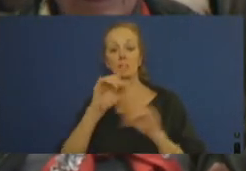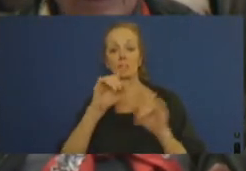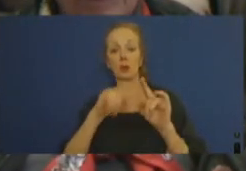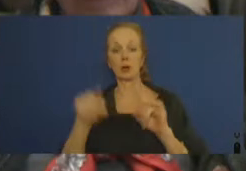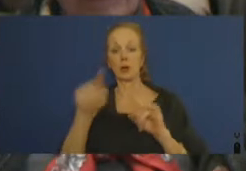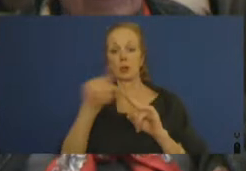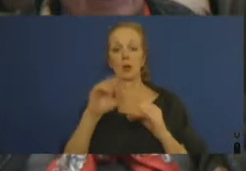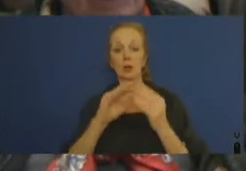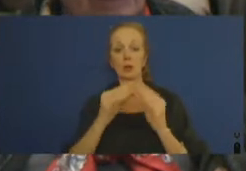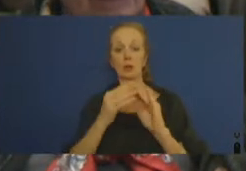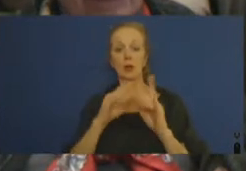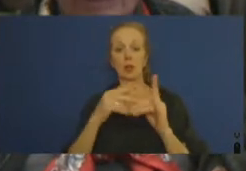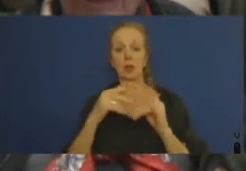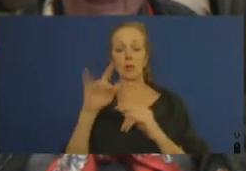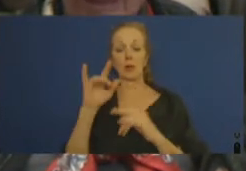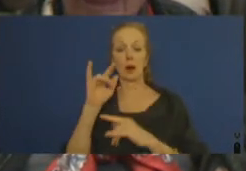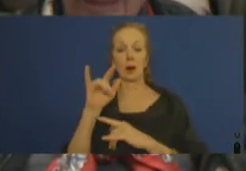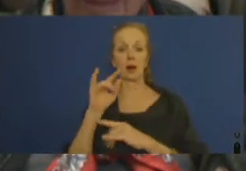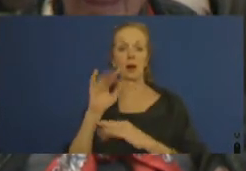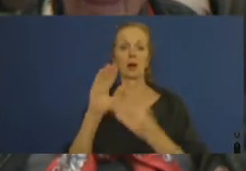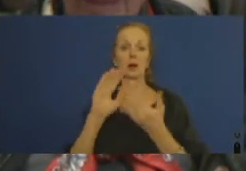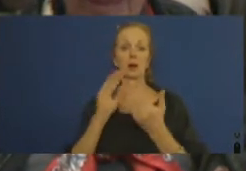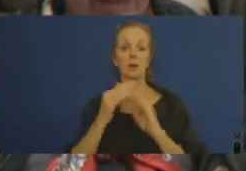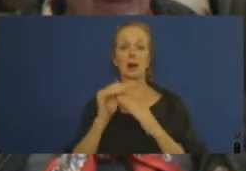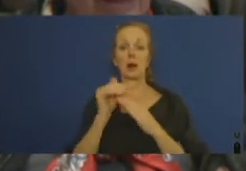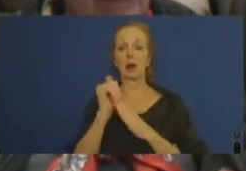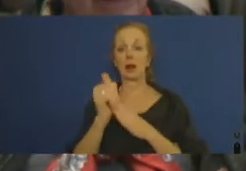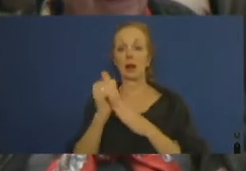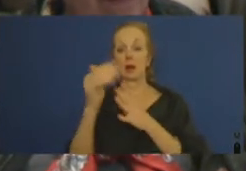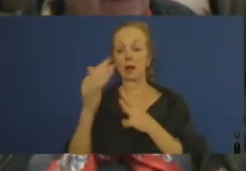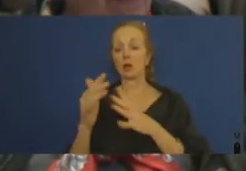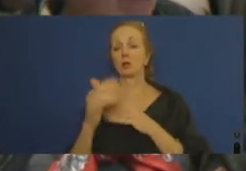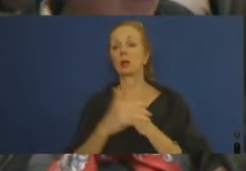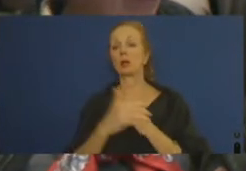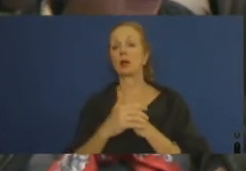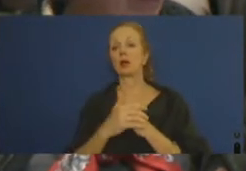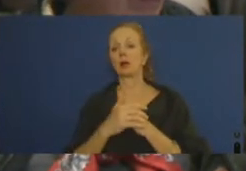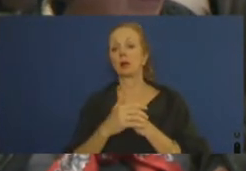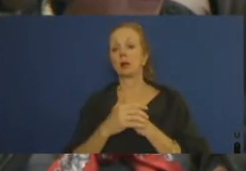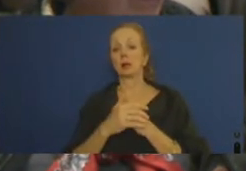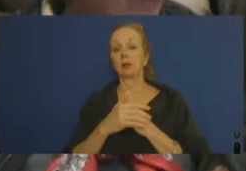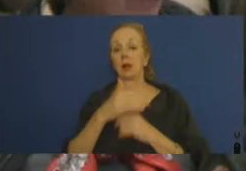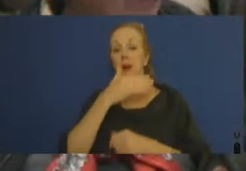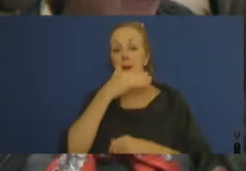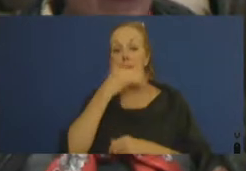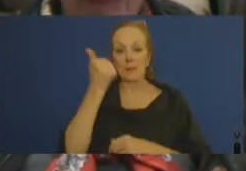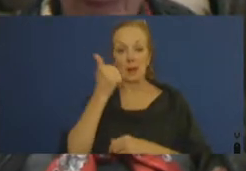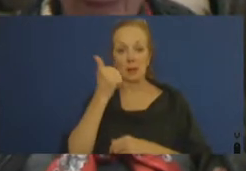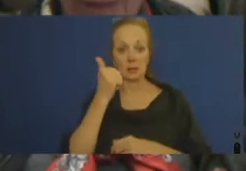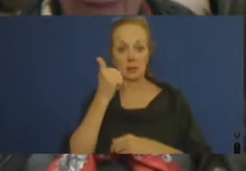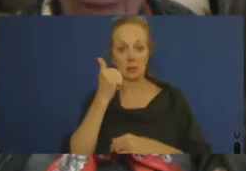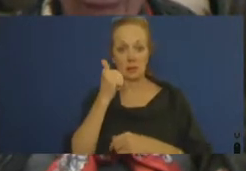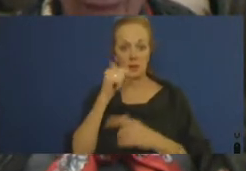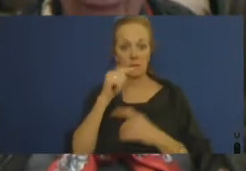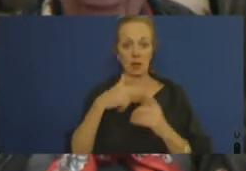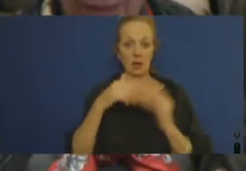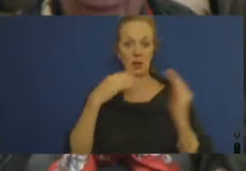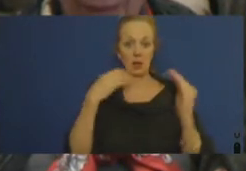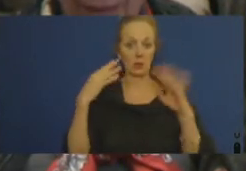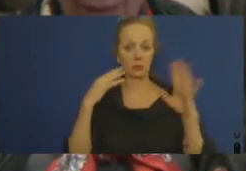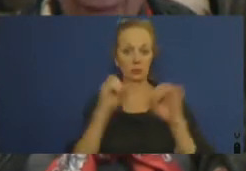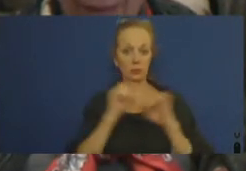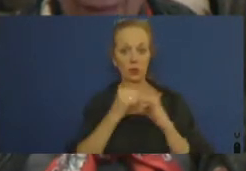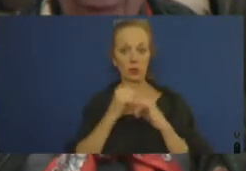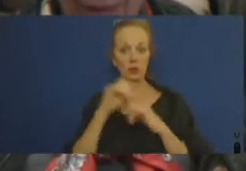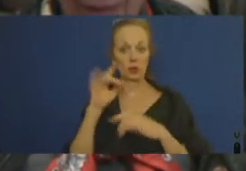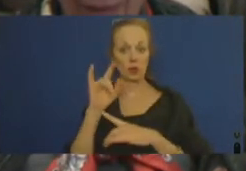professionals, both pilots, community leaders, to better the noise abatement procedures at Charlotte